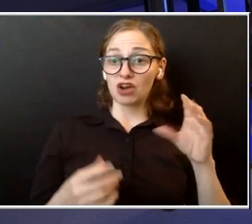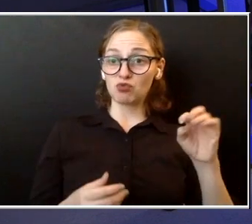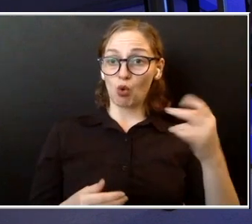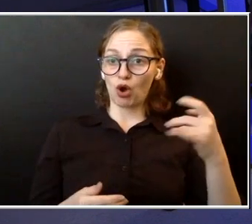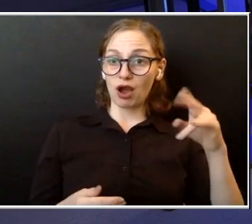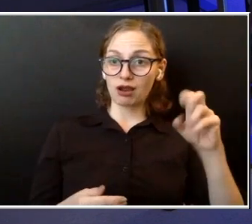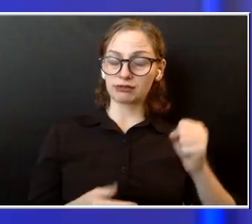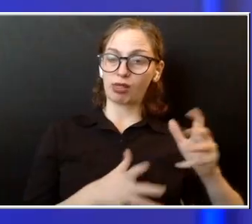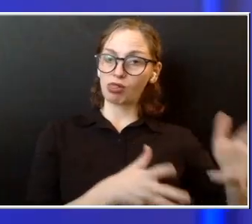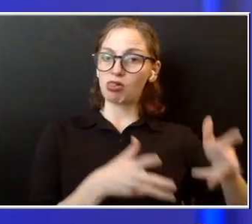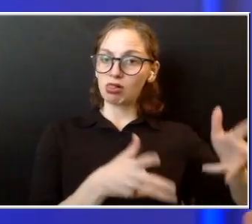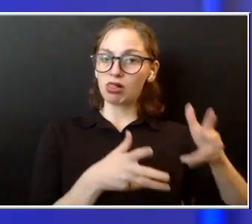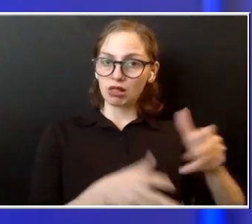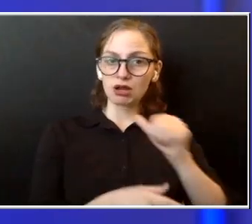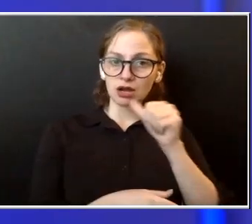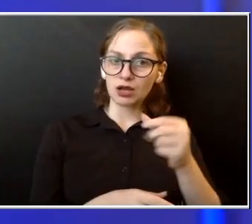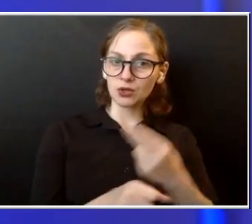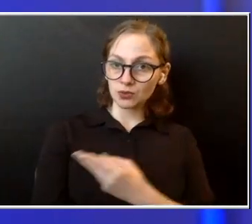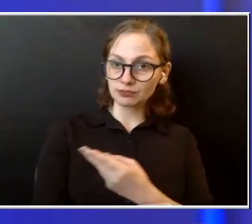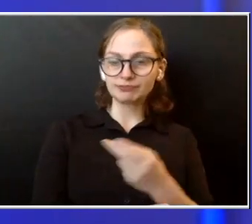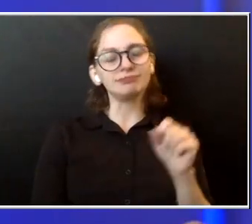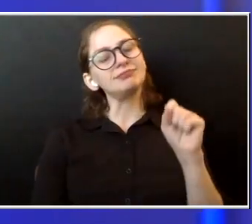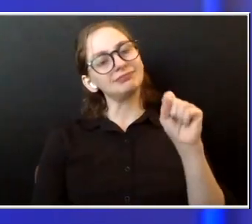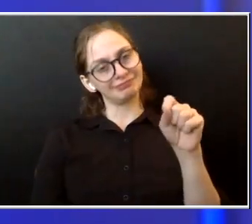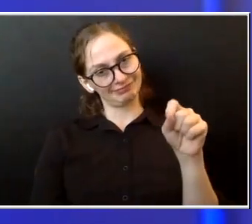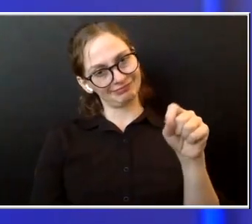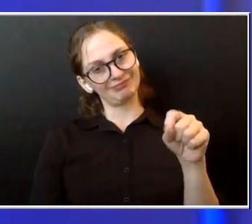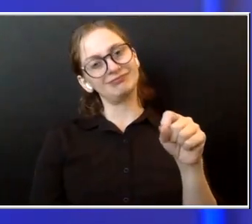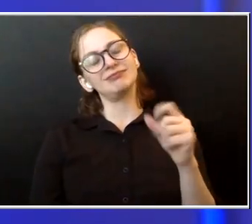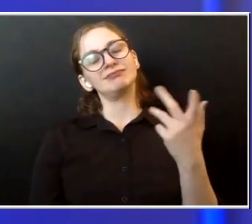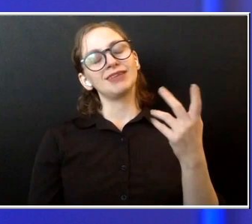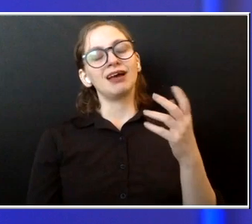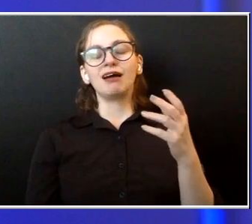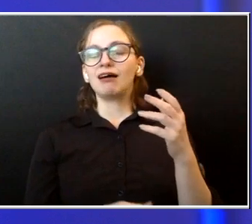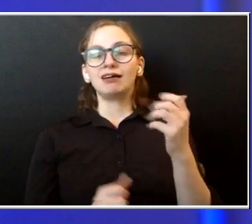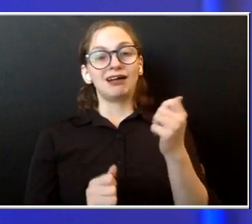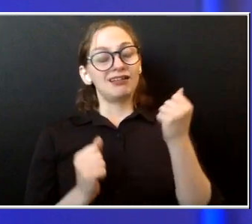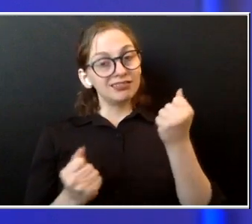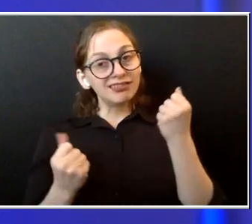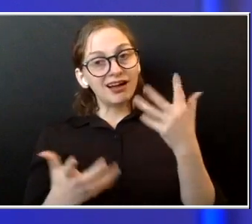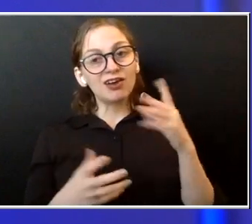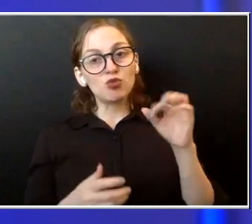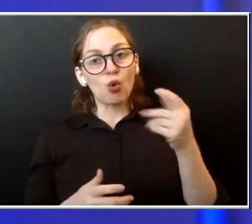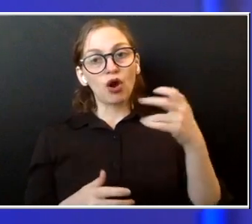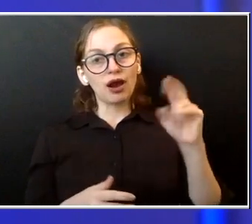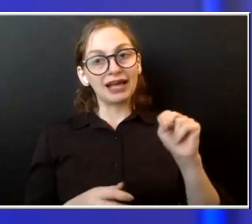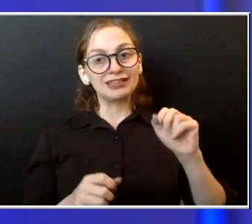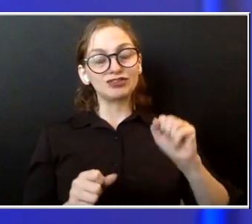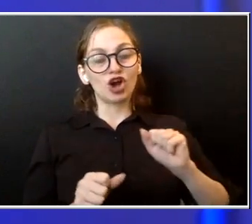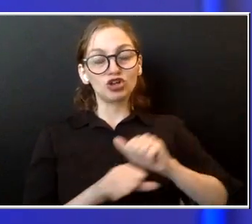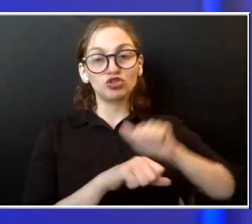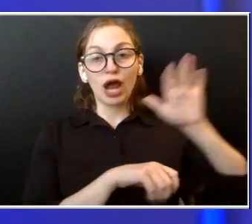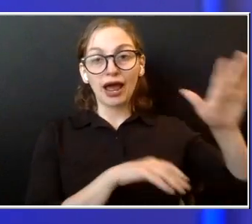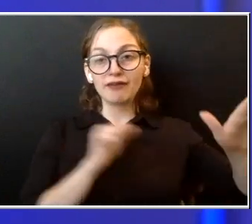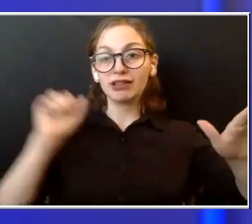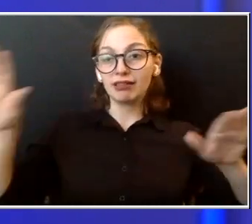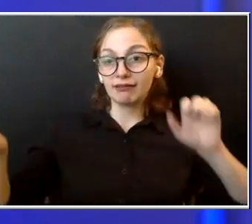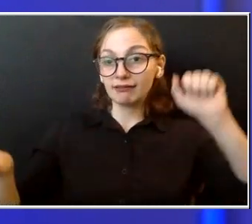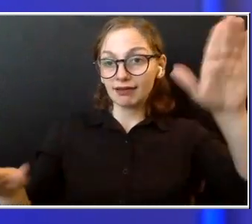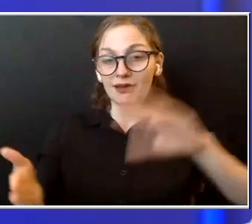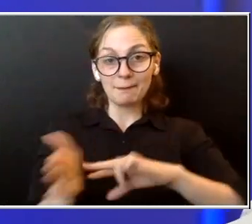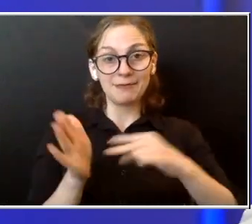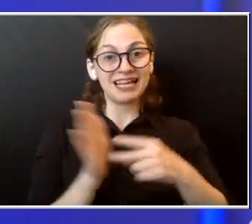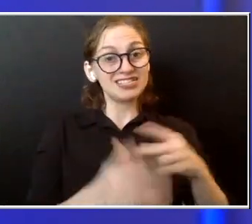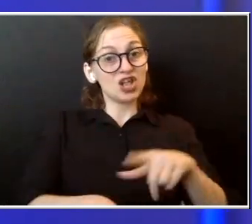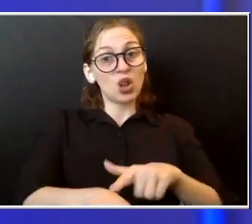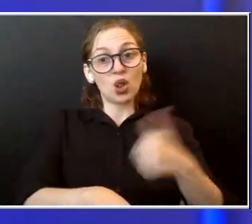Like Dr. Kumer said, all the organs are now traveling, so there's a longer cold time. If you have to get on a plane and travel from